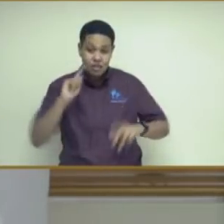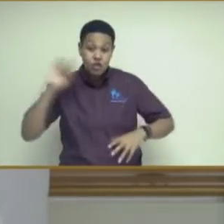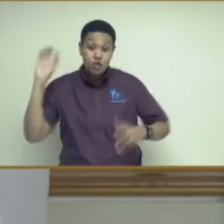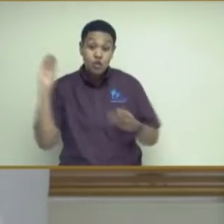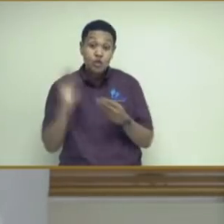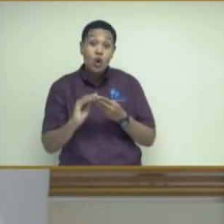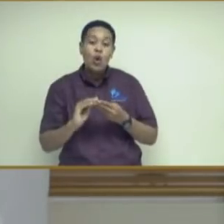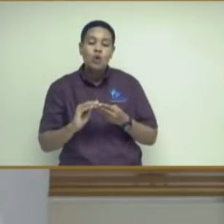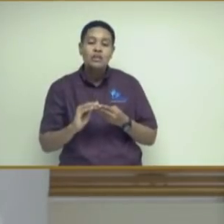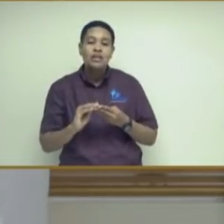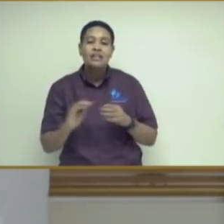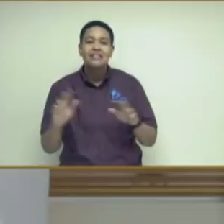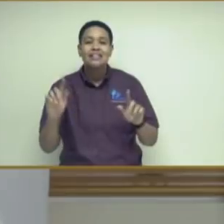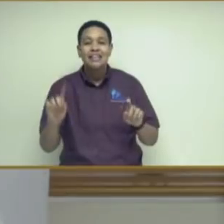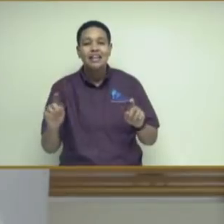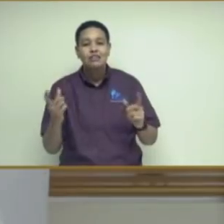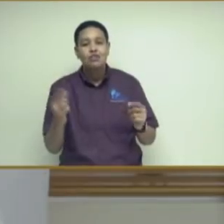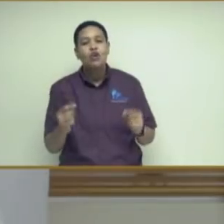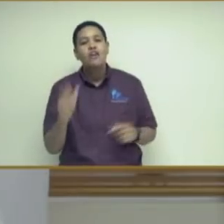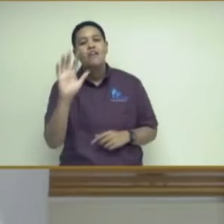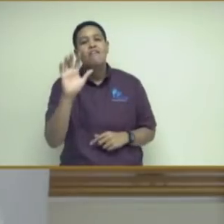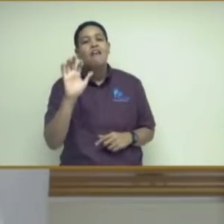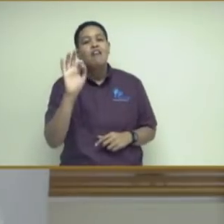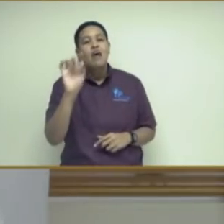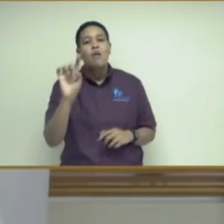done, then 591 positive,